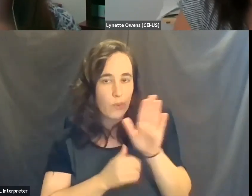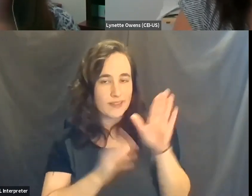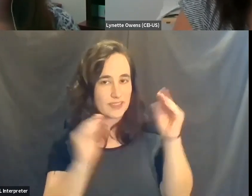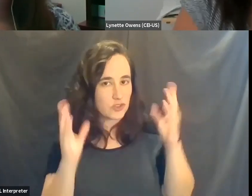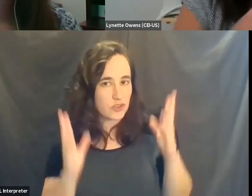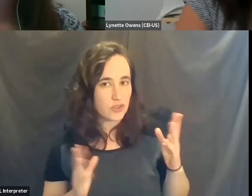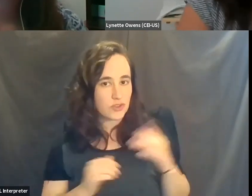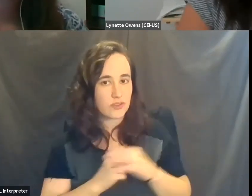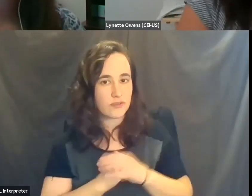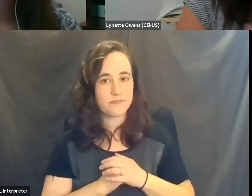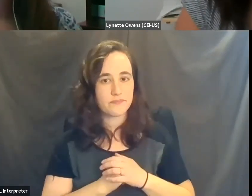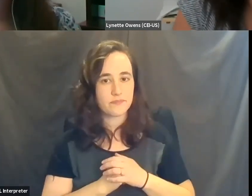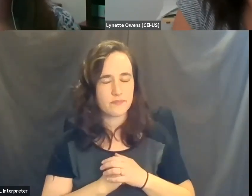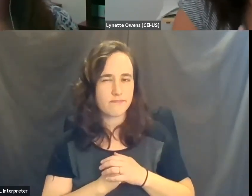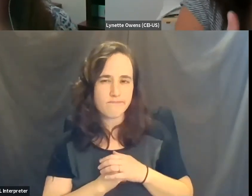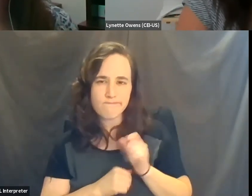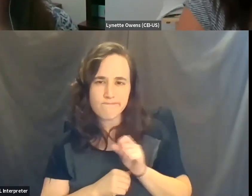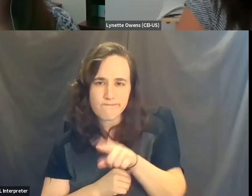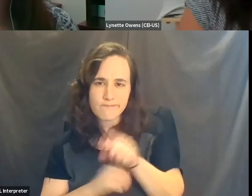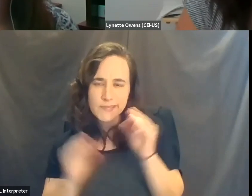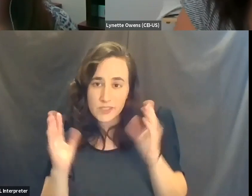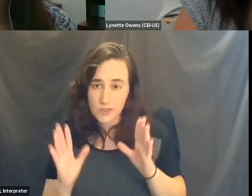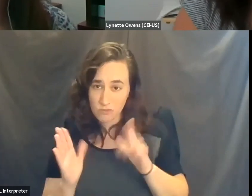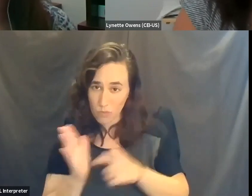you requiring the camera be on, and may I ask